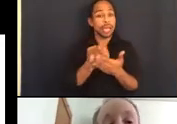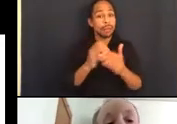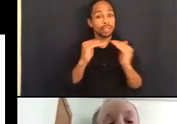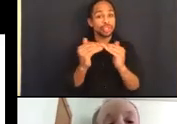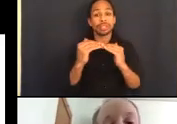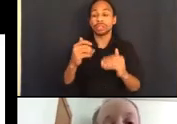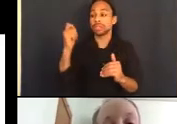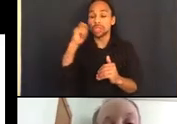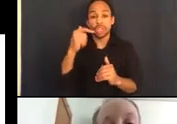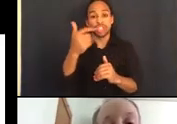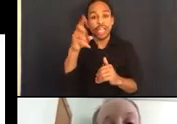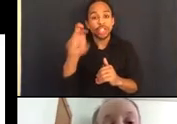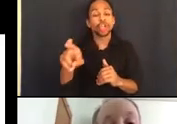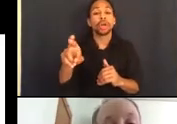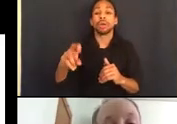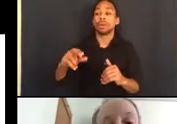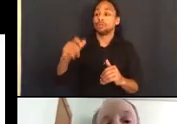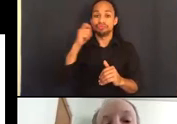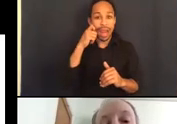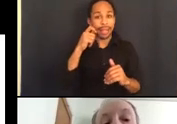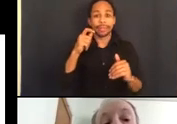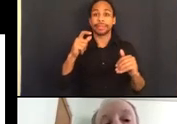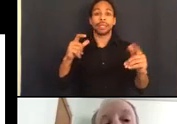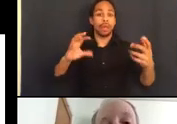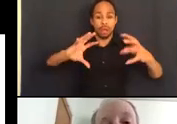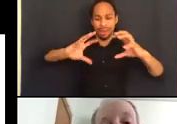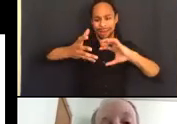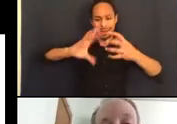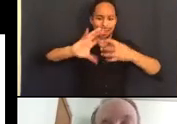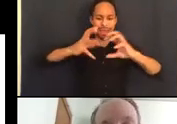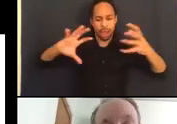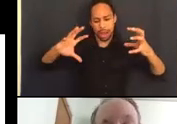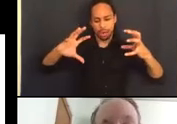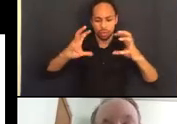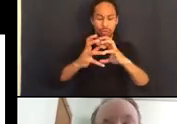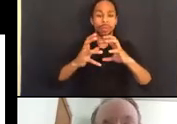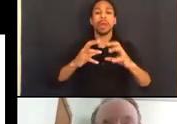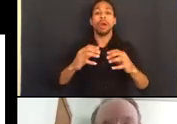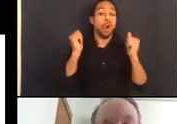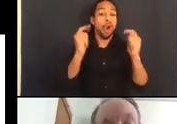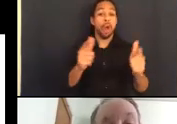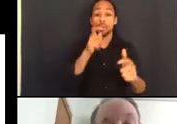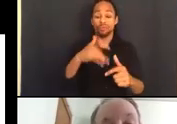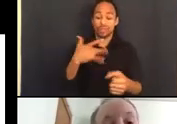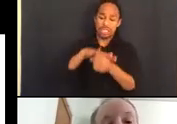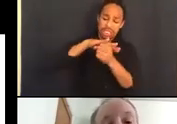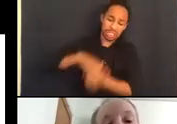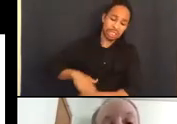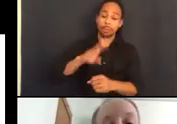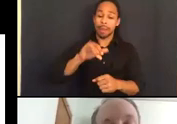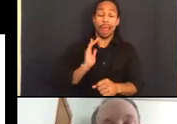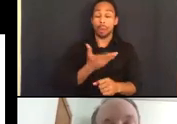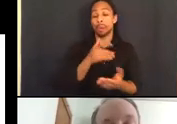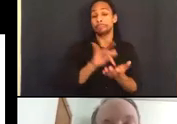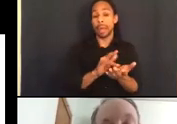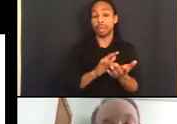and uplift communities most harmed and marginalized by the medical industrial complex to lead in